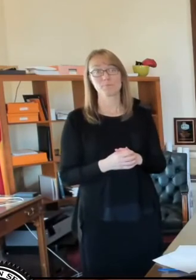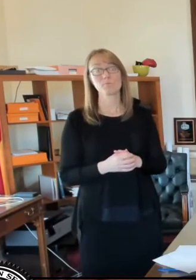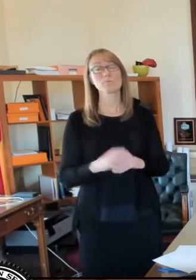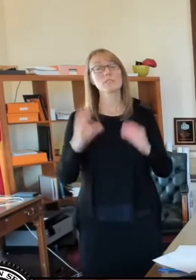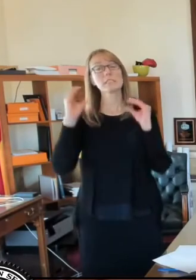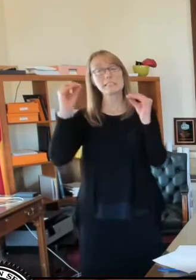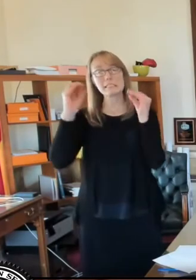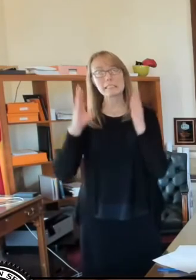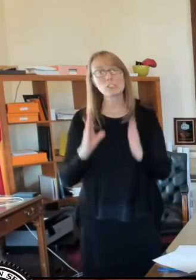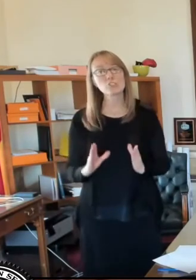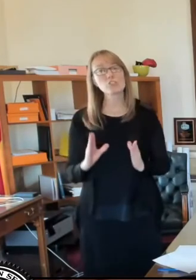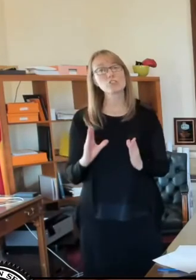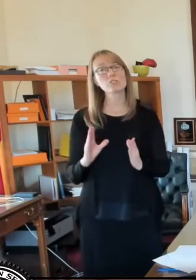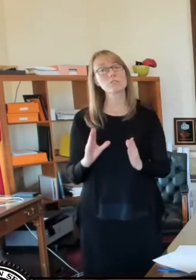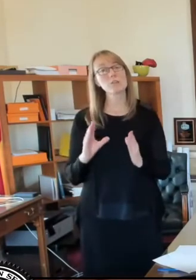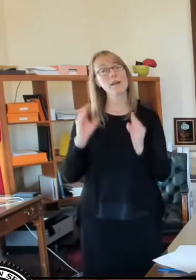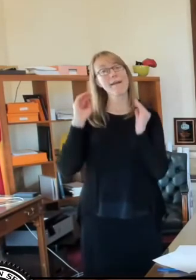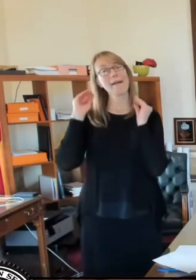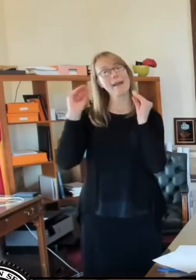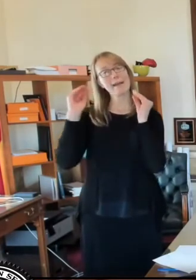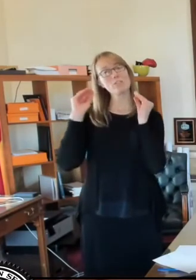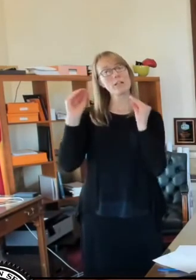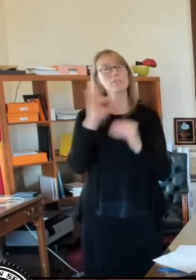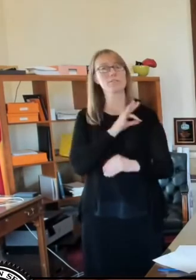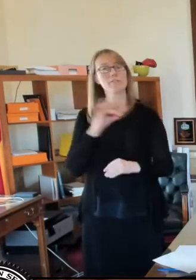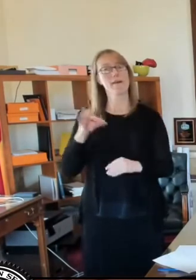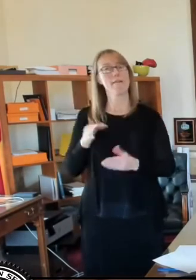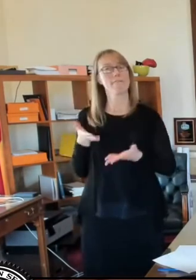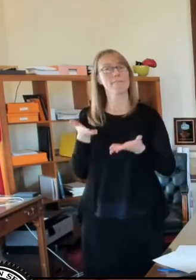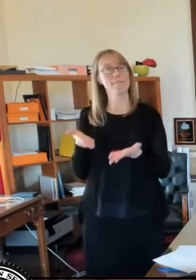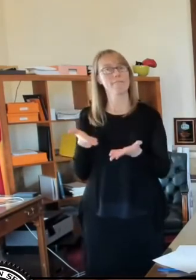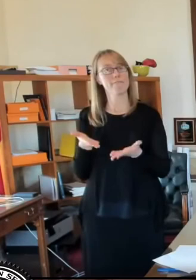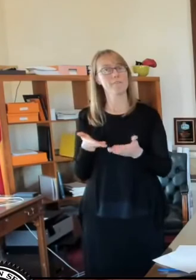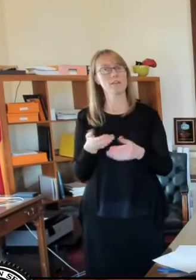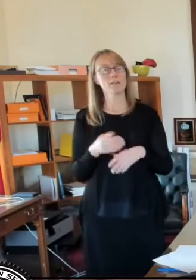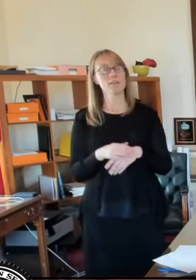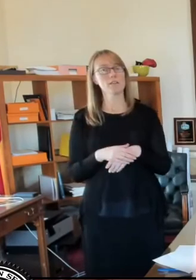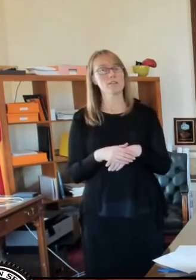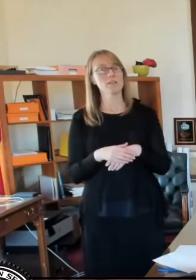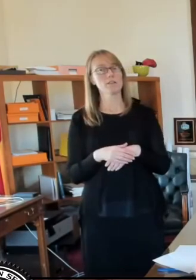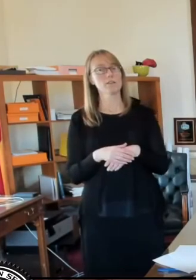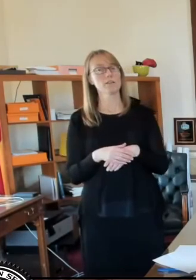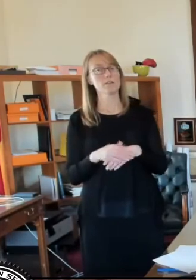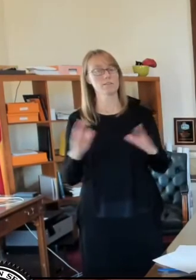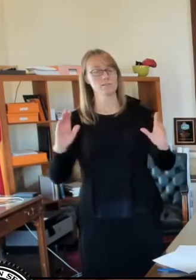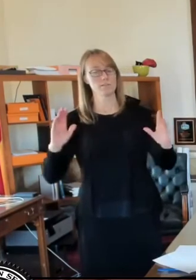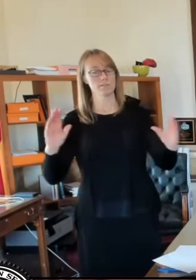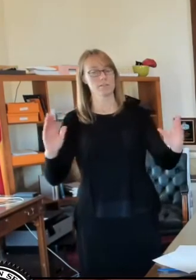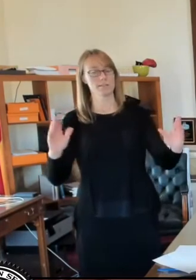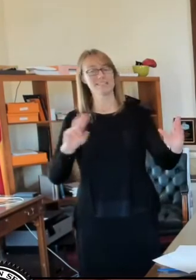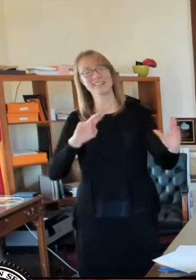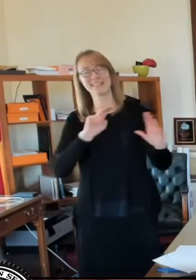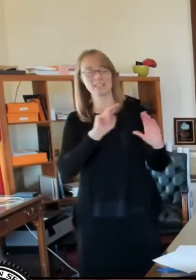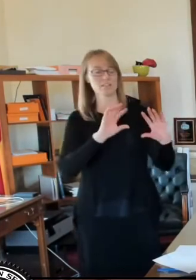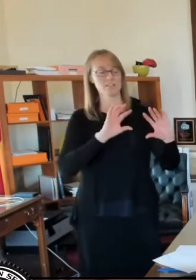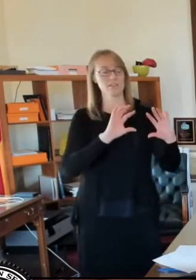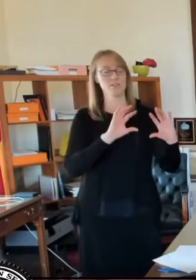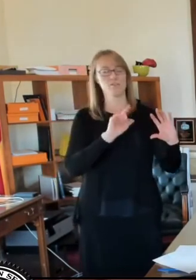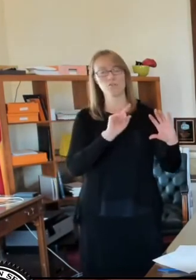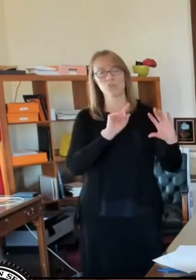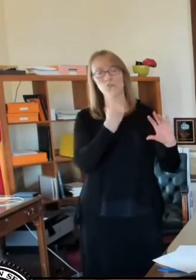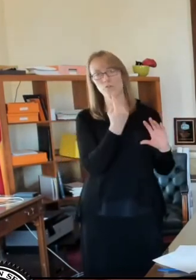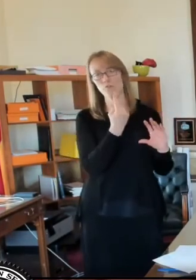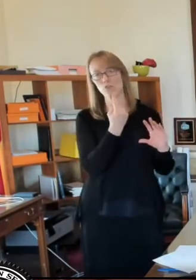teachers and education staff, all of that is in the second group, all within phase one, by the way. There's like phase